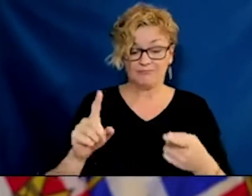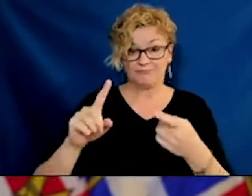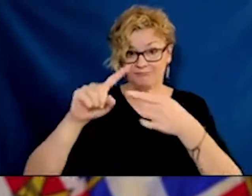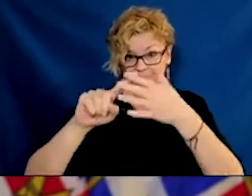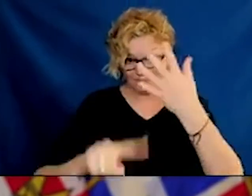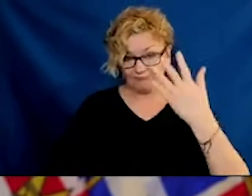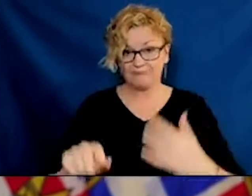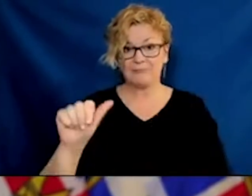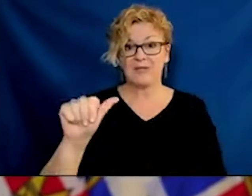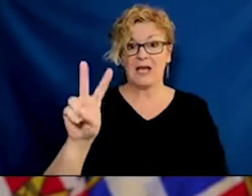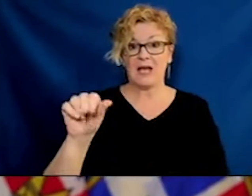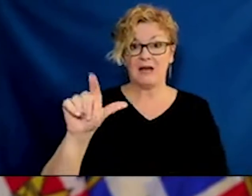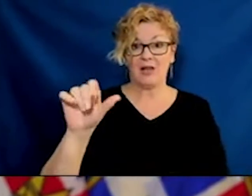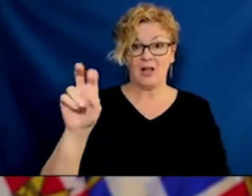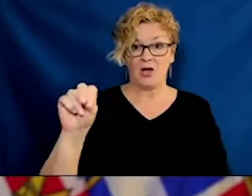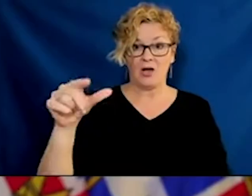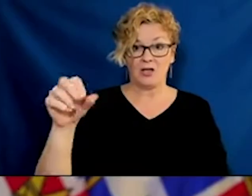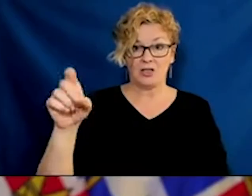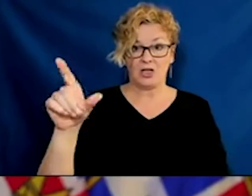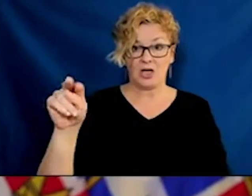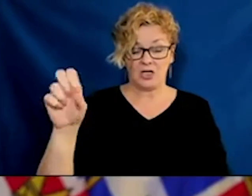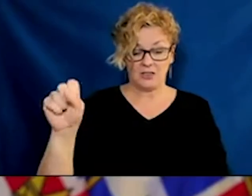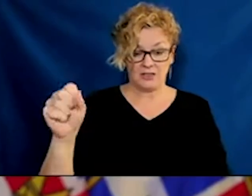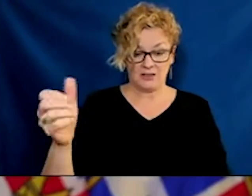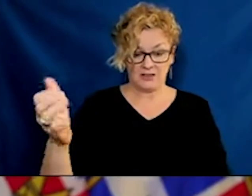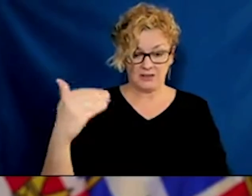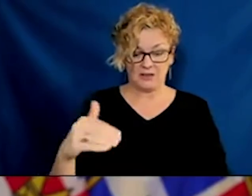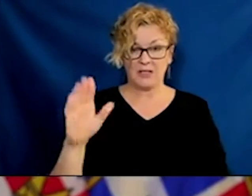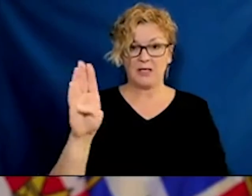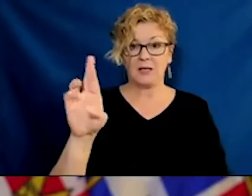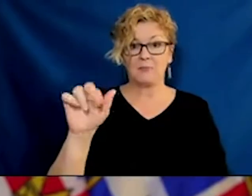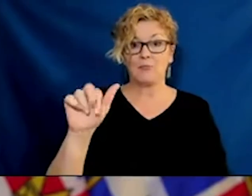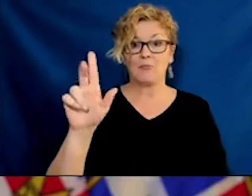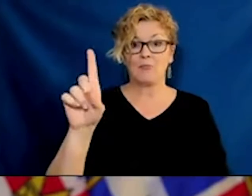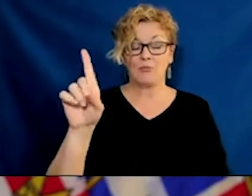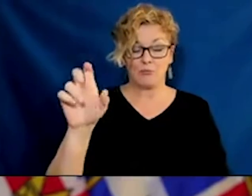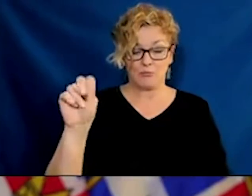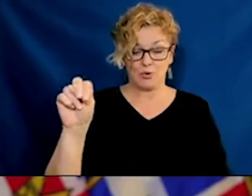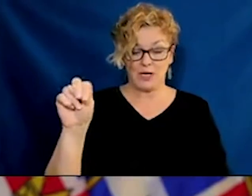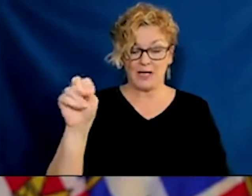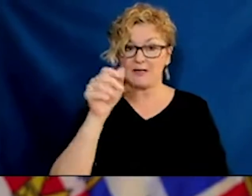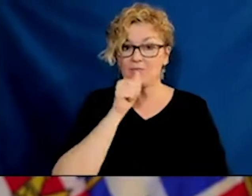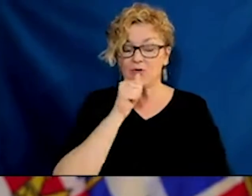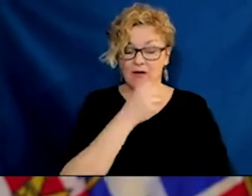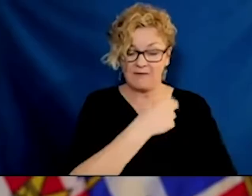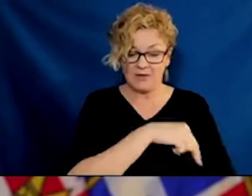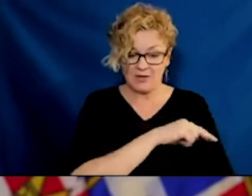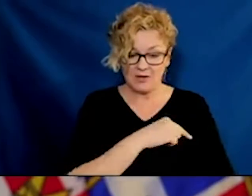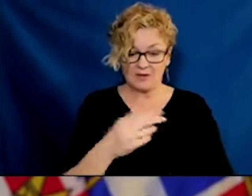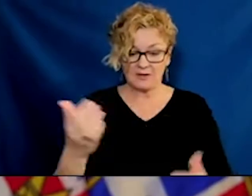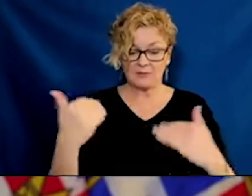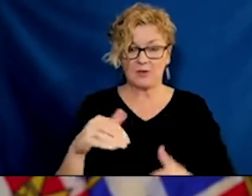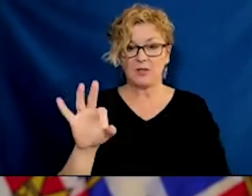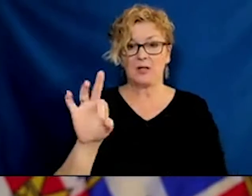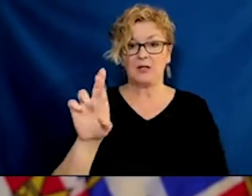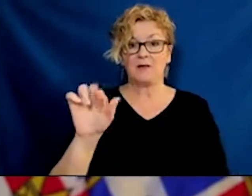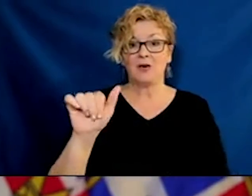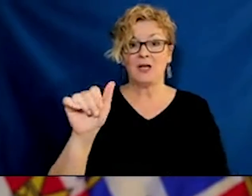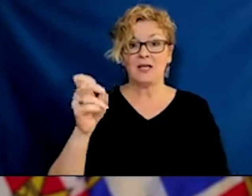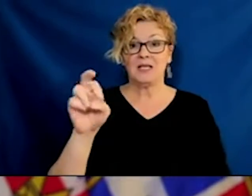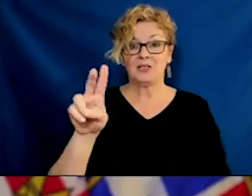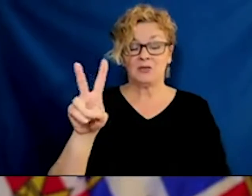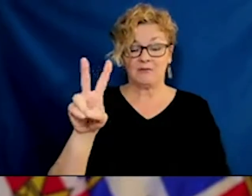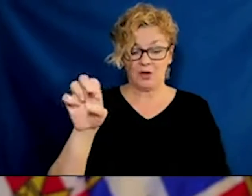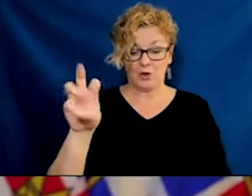Home, one of the larger of our outbreaks, Peace Arch Hospital Foundation Lodge, Sunrise of Vancouver,